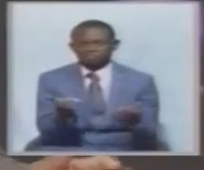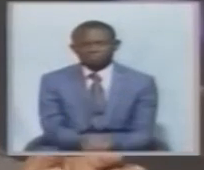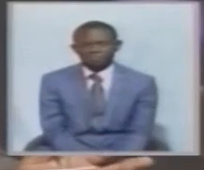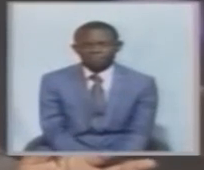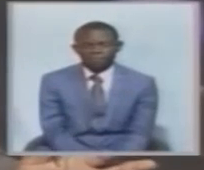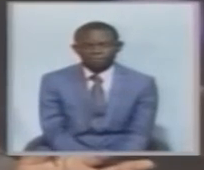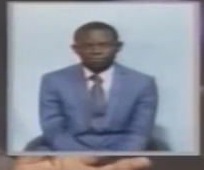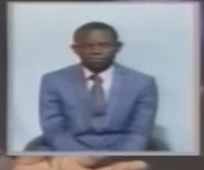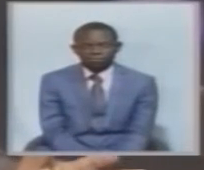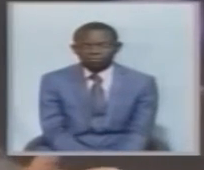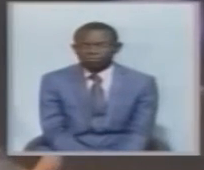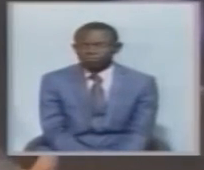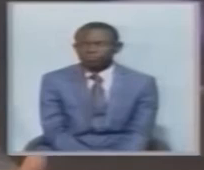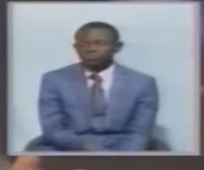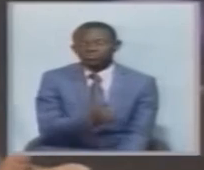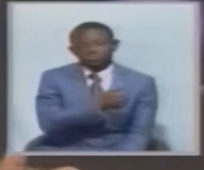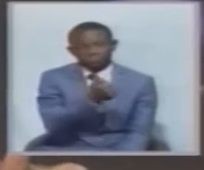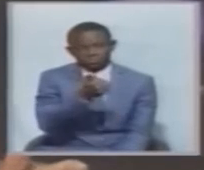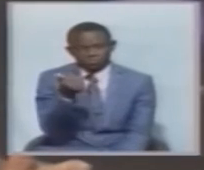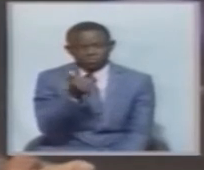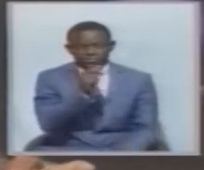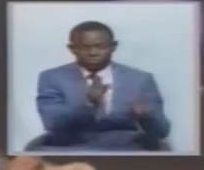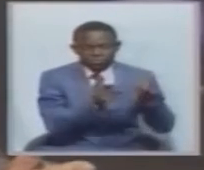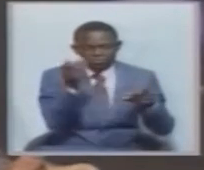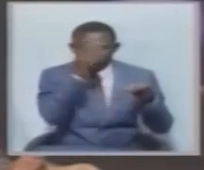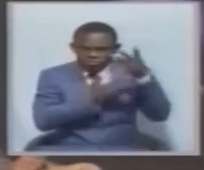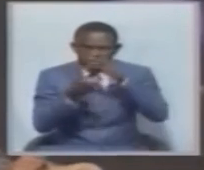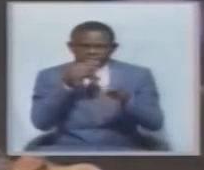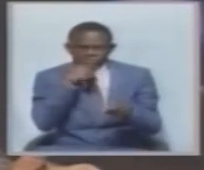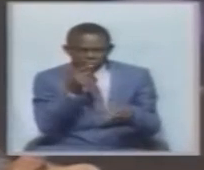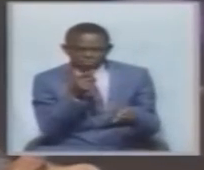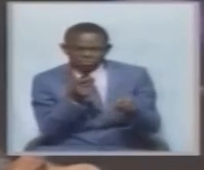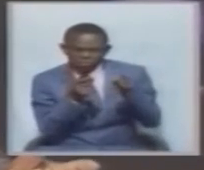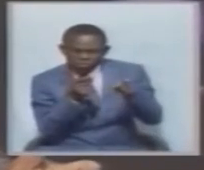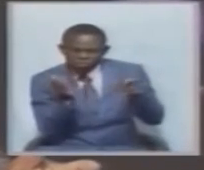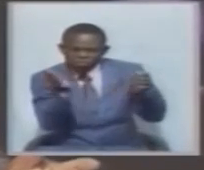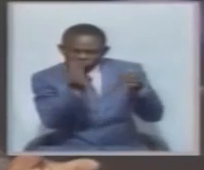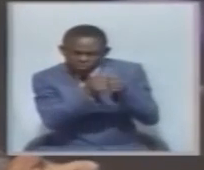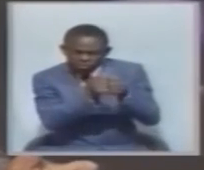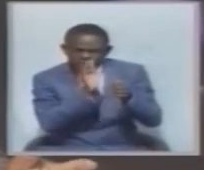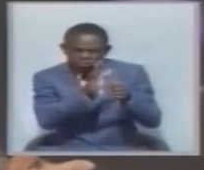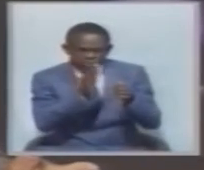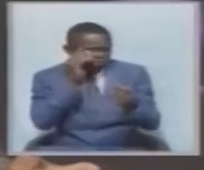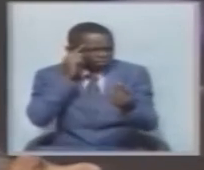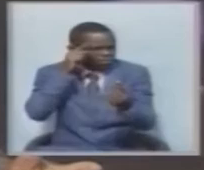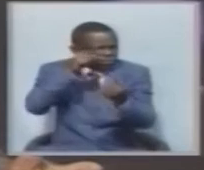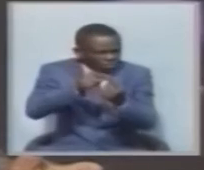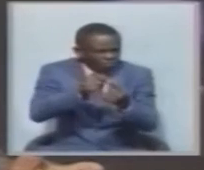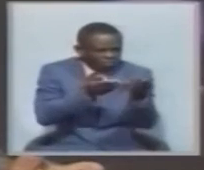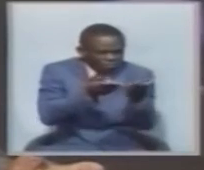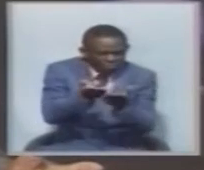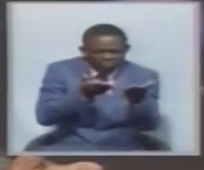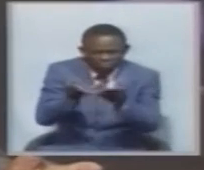bank is slowly diverted from its mission of serving the welfare of the people and slowly becoming a copycat